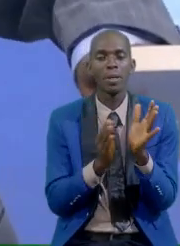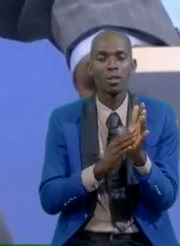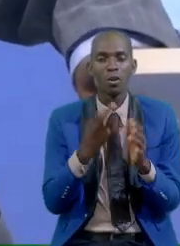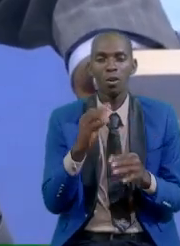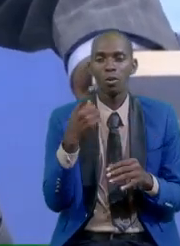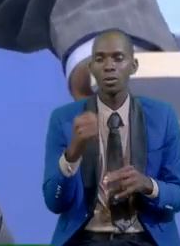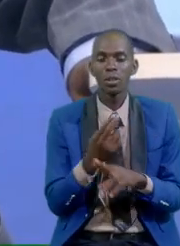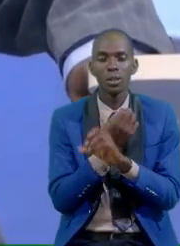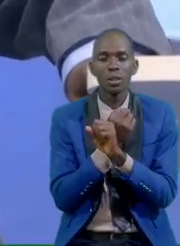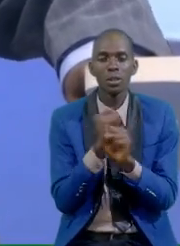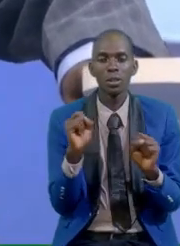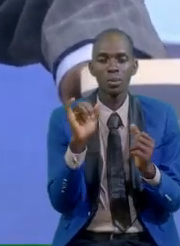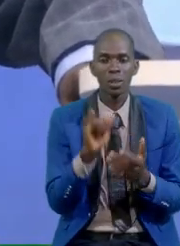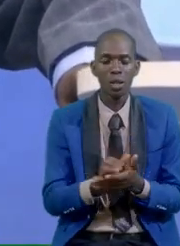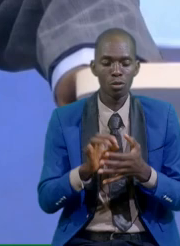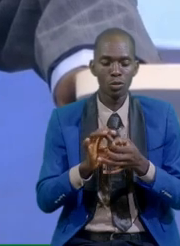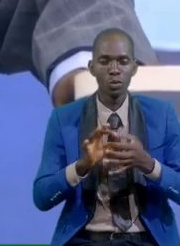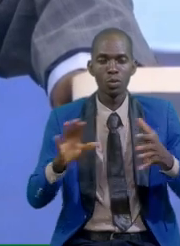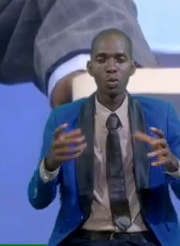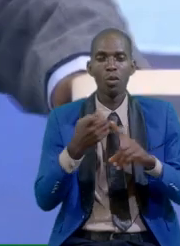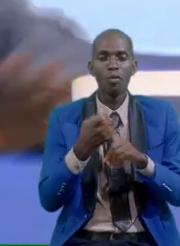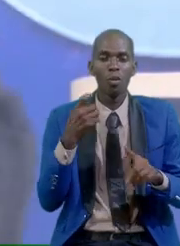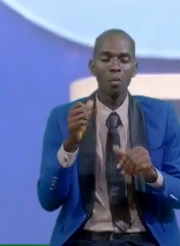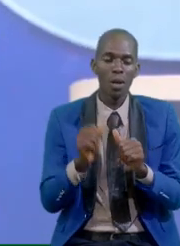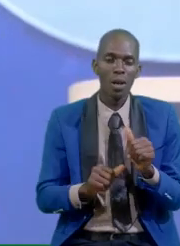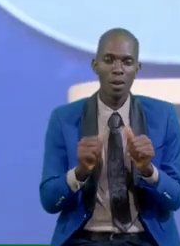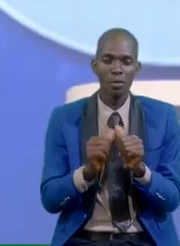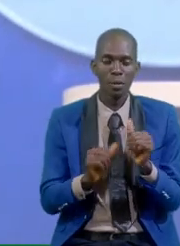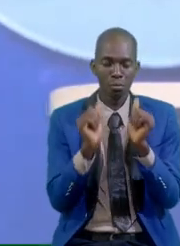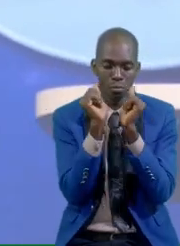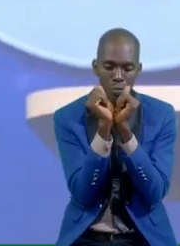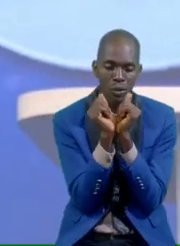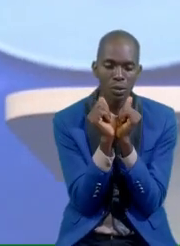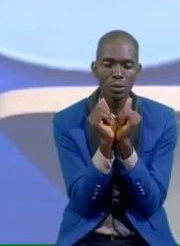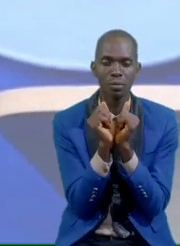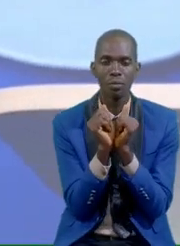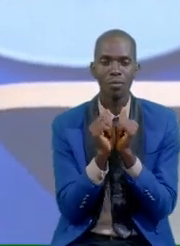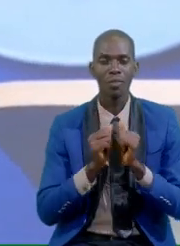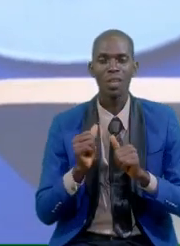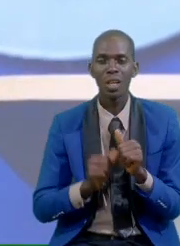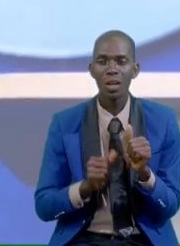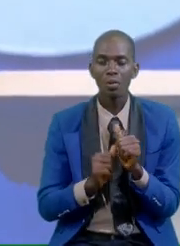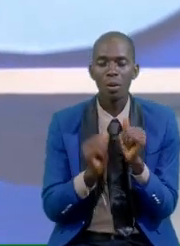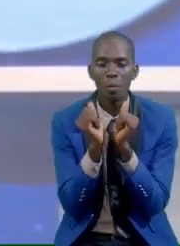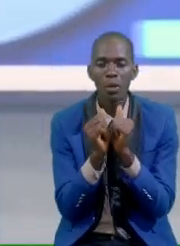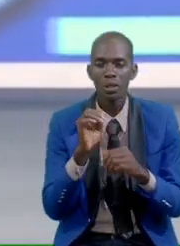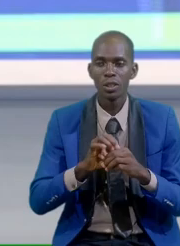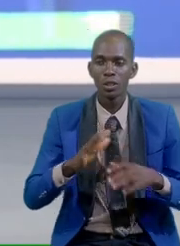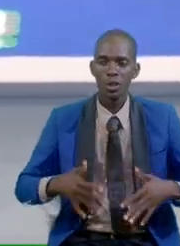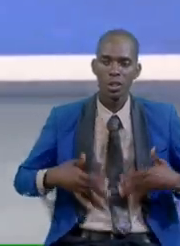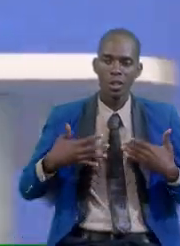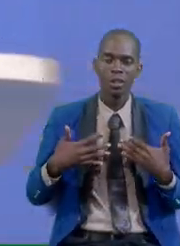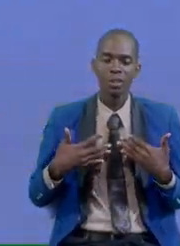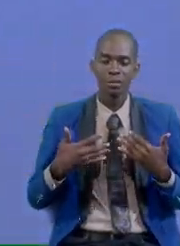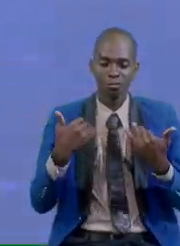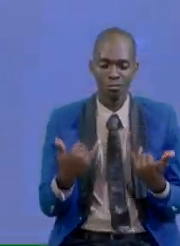of the redeemed that loose from every bondage. Every bondage in your life,